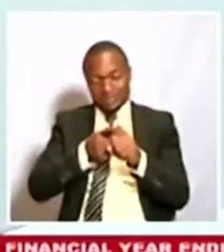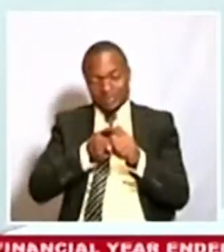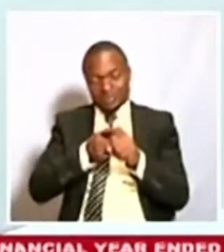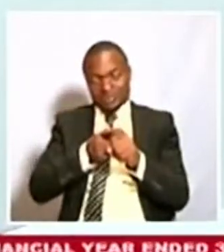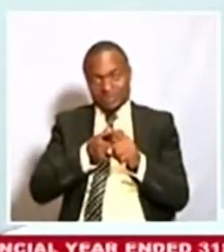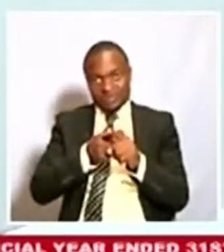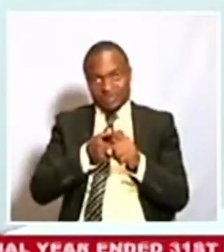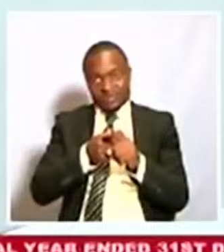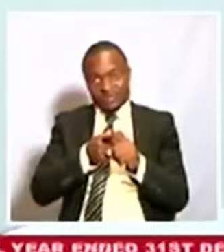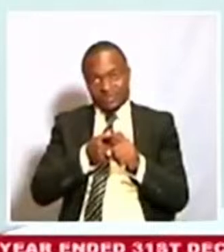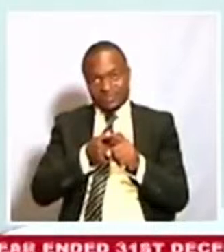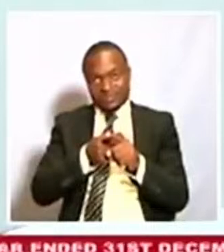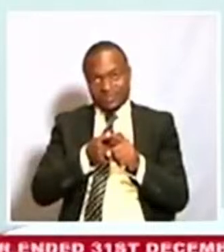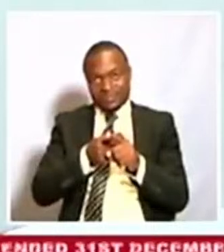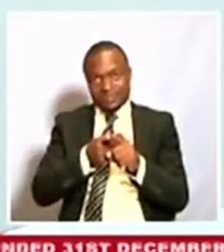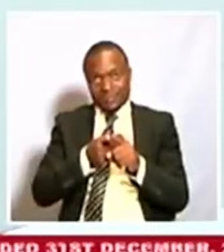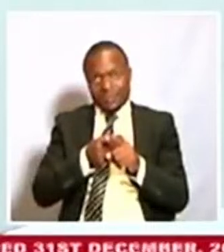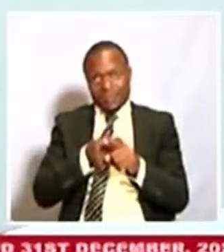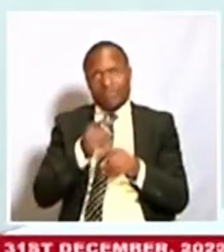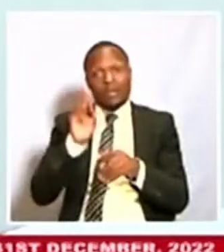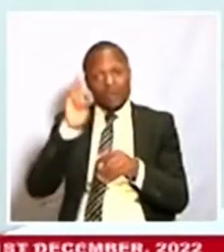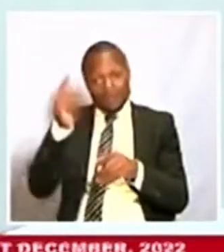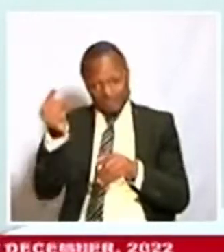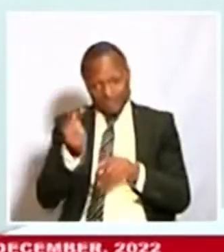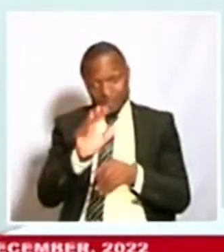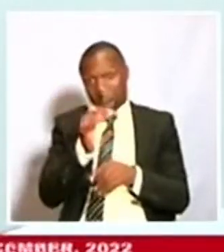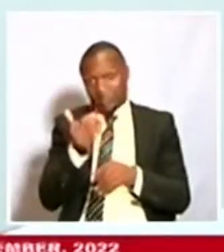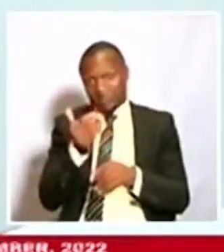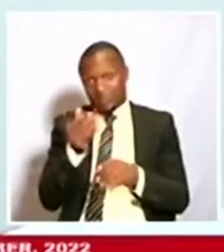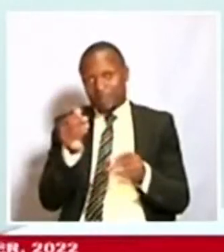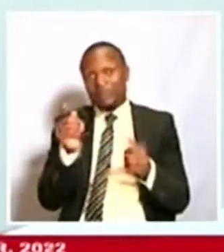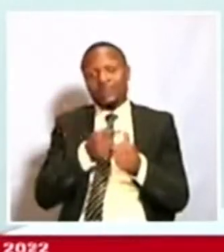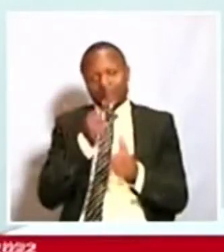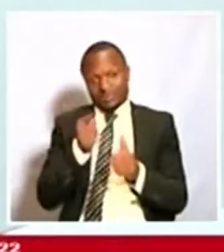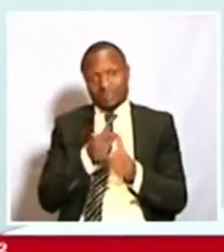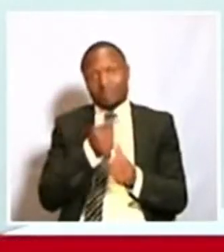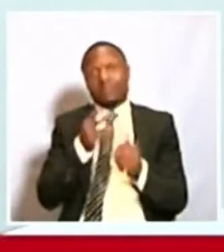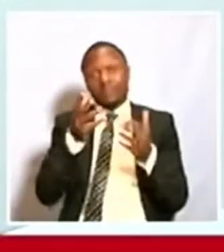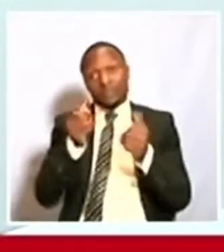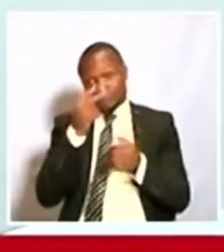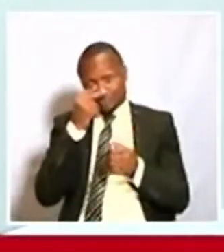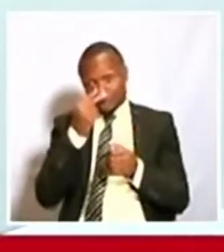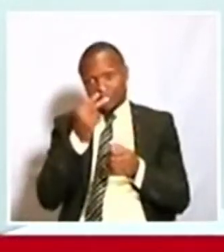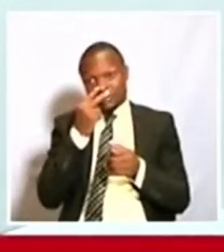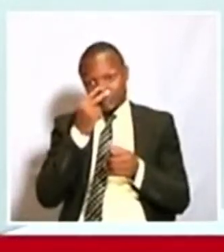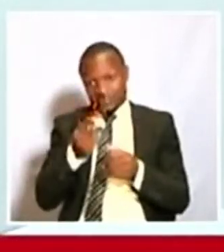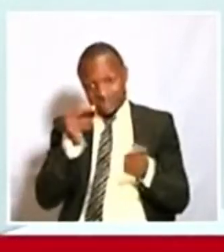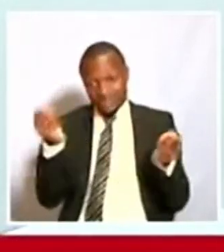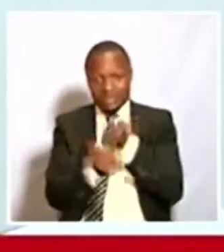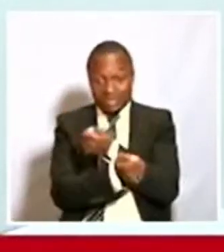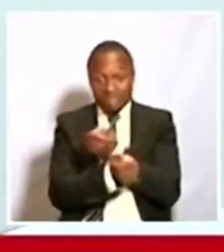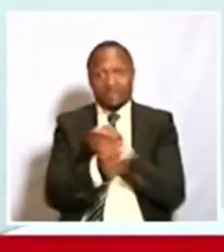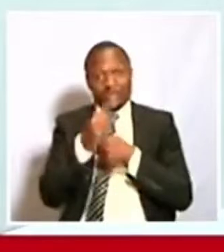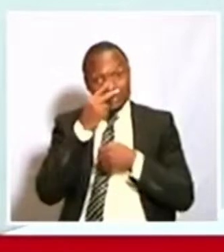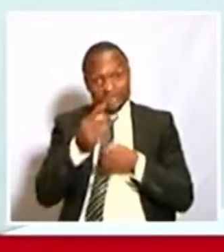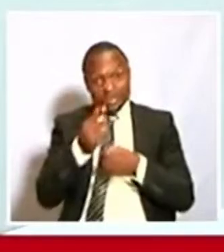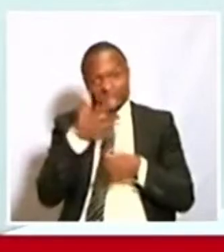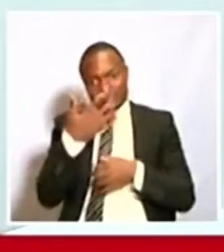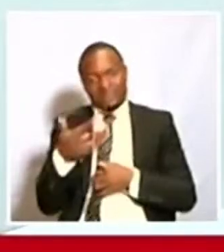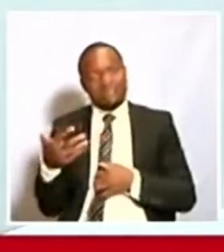sure you will still come back, maybe in April. We want to see a change. We want to see things that